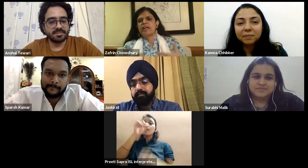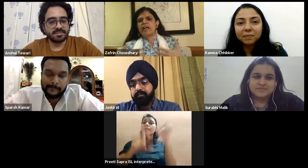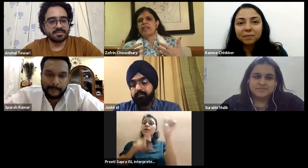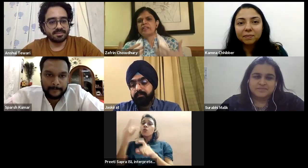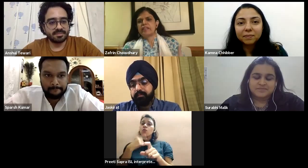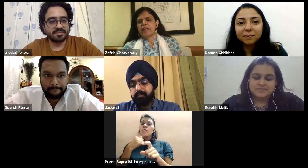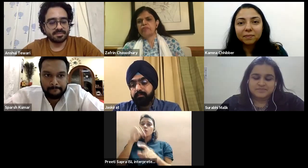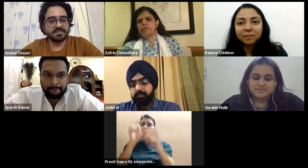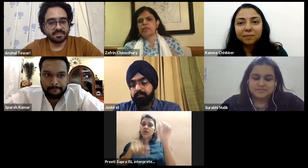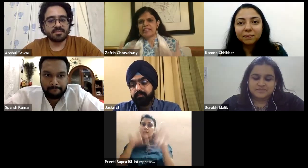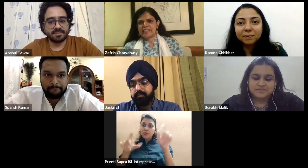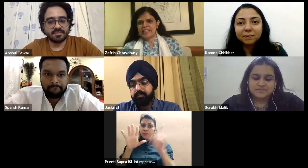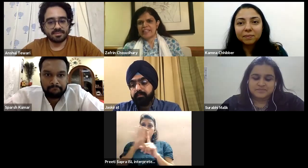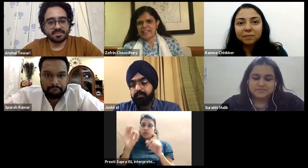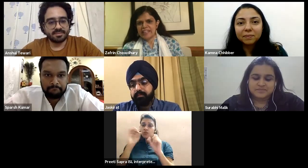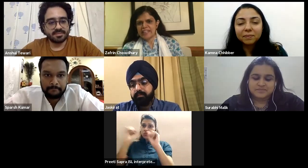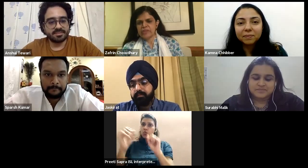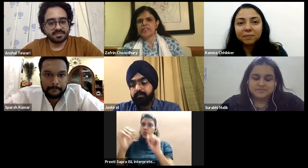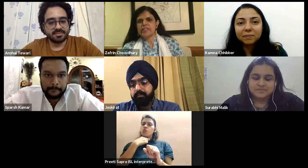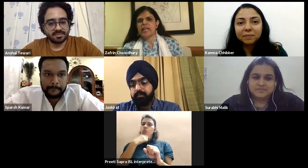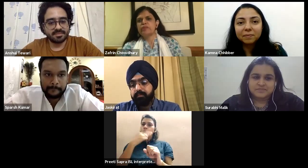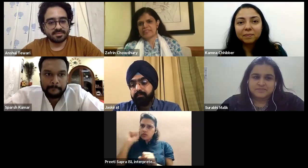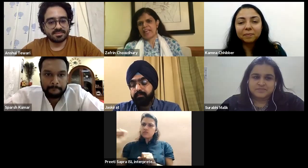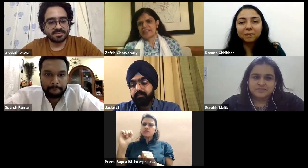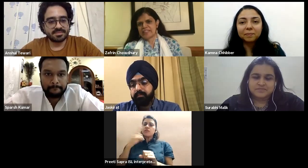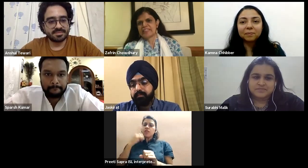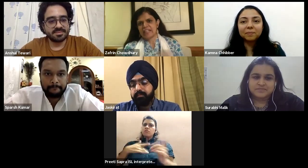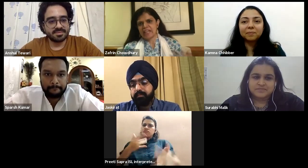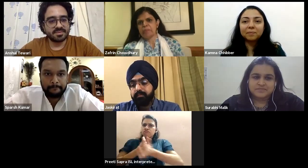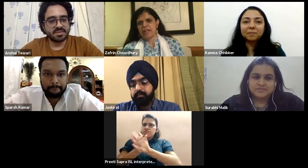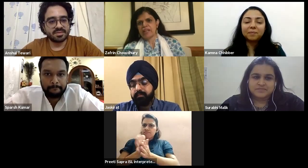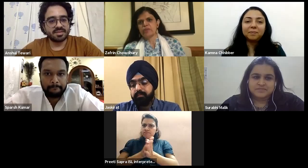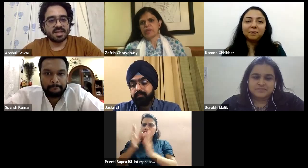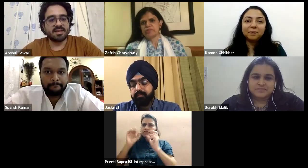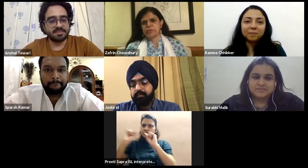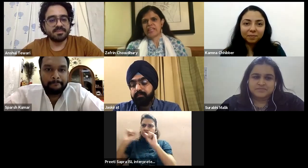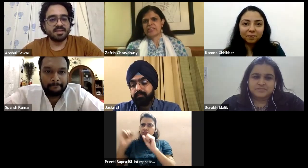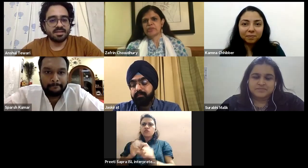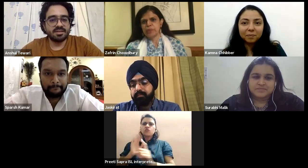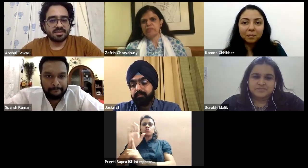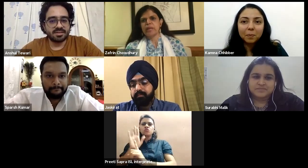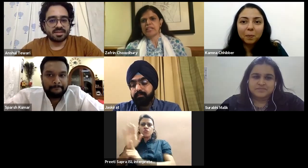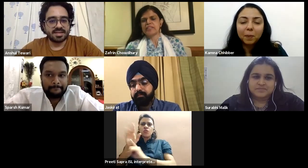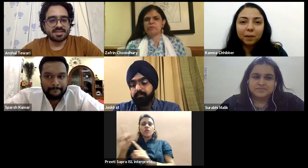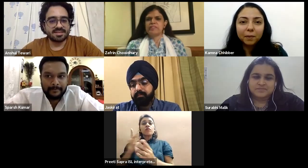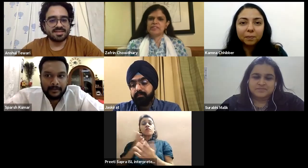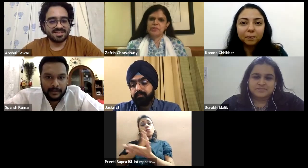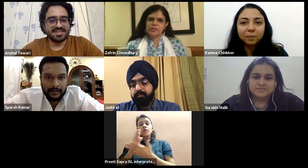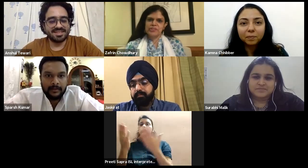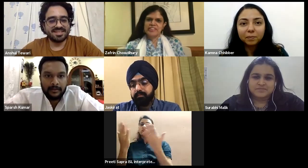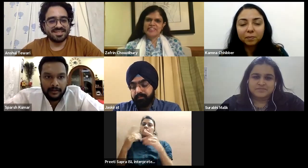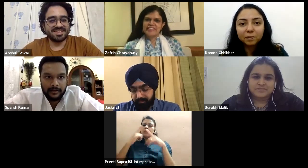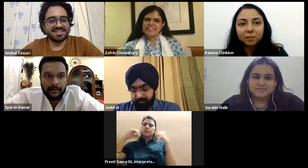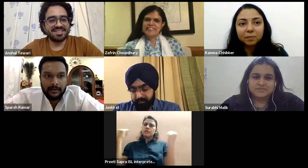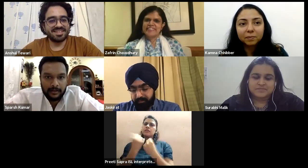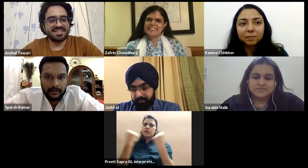people and their voices and their enthusiasm to influence the elders. That can be another way of doing it. So we have tried some of